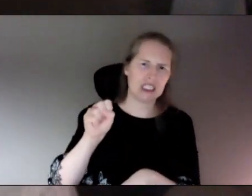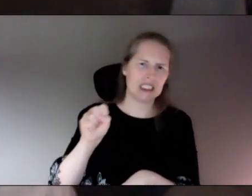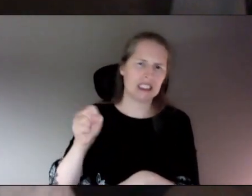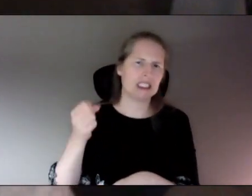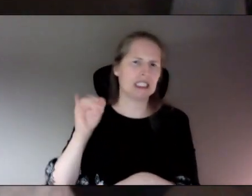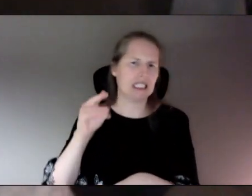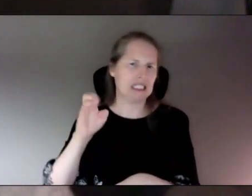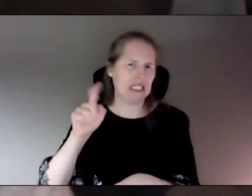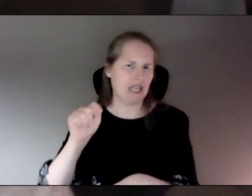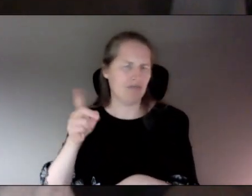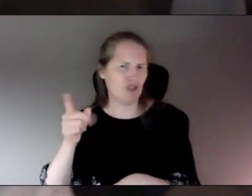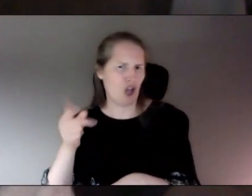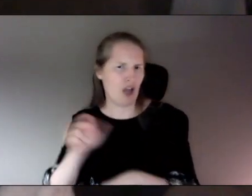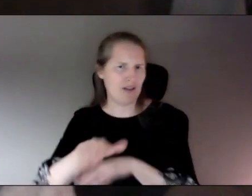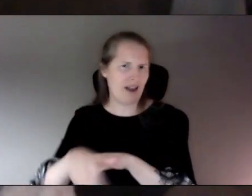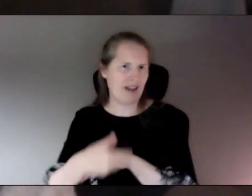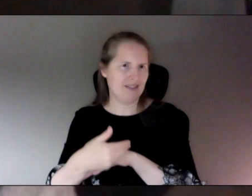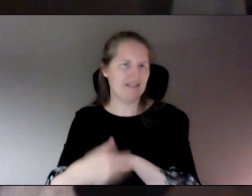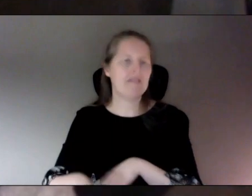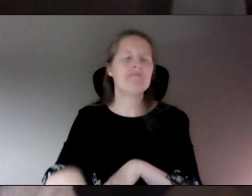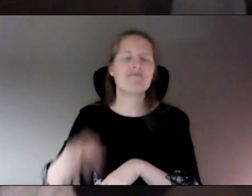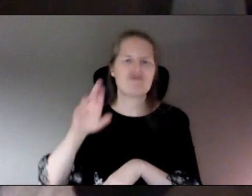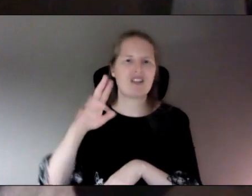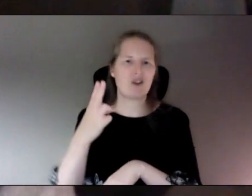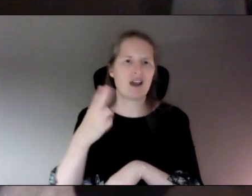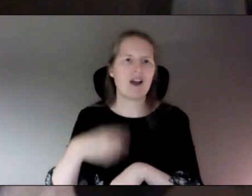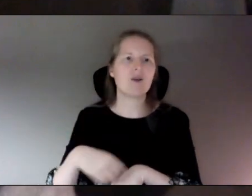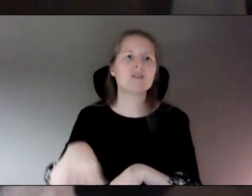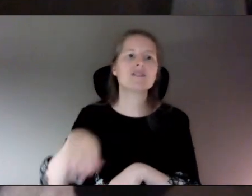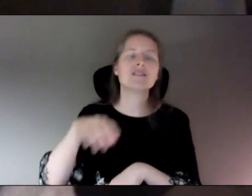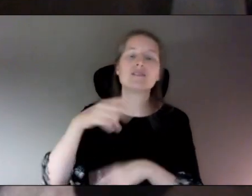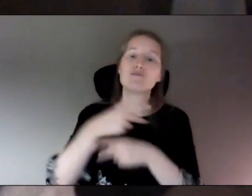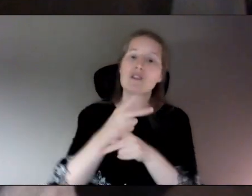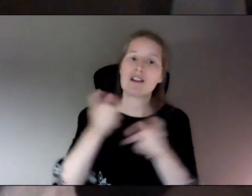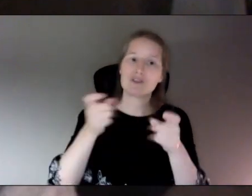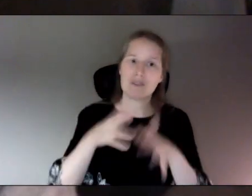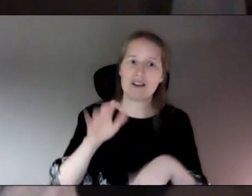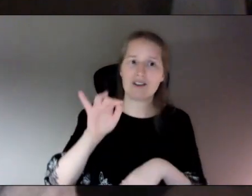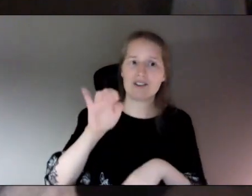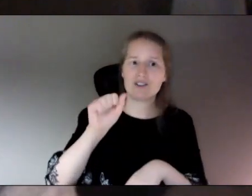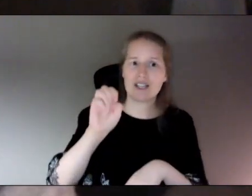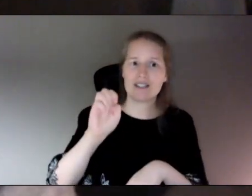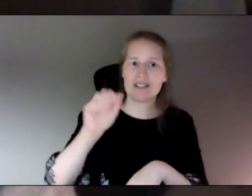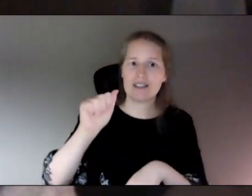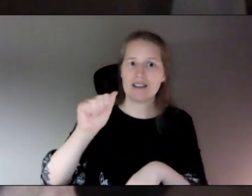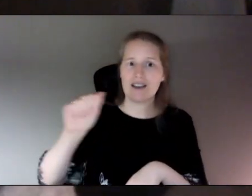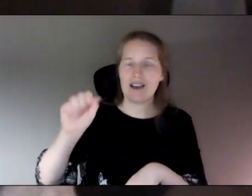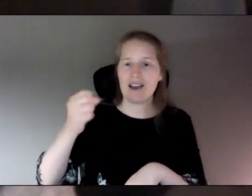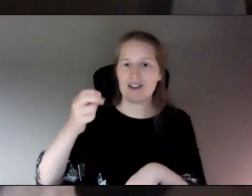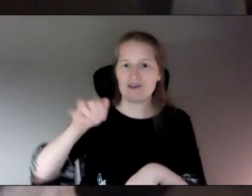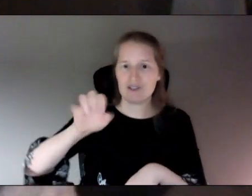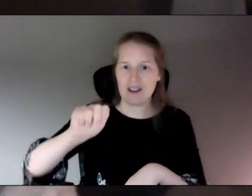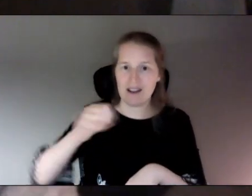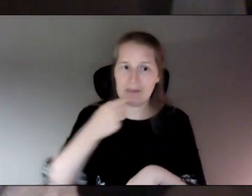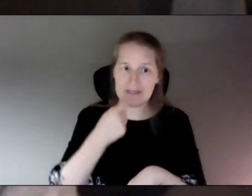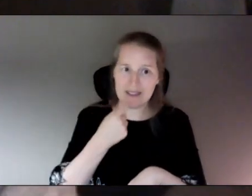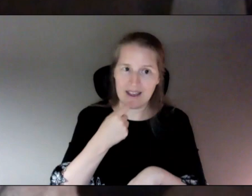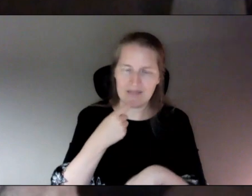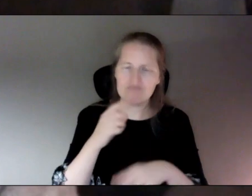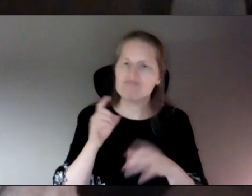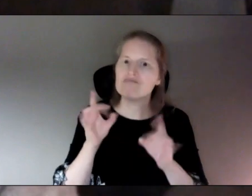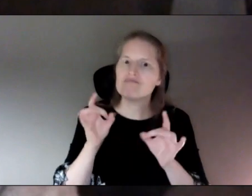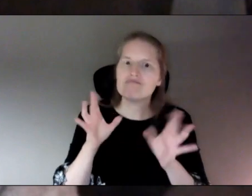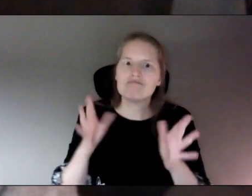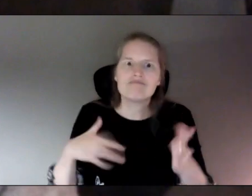Nighttime, the production manager, Jesse Osheim, had this to say. They wrote, "It was thrilling to watch